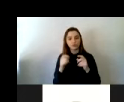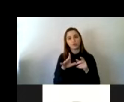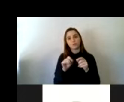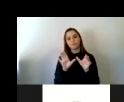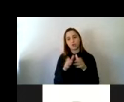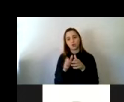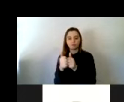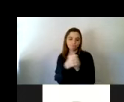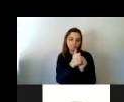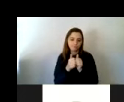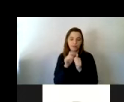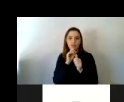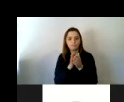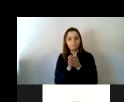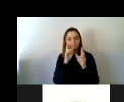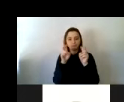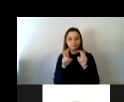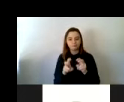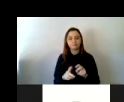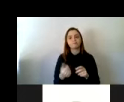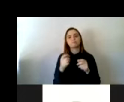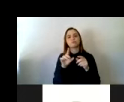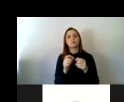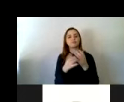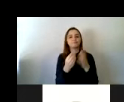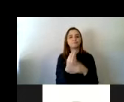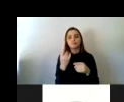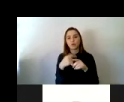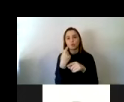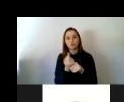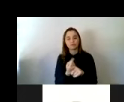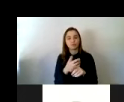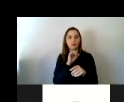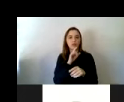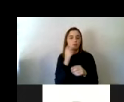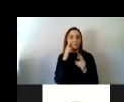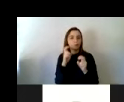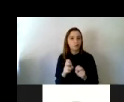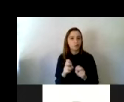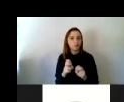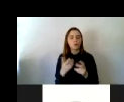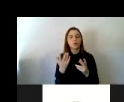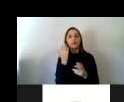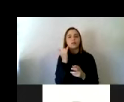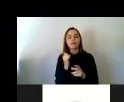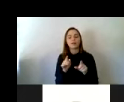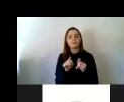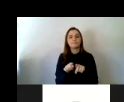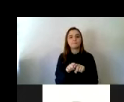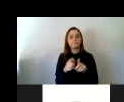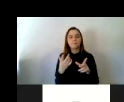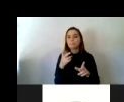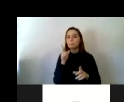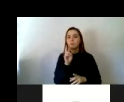with disability advocacy organizations, for example, or we try to consider this when